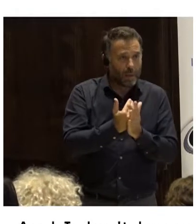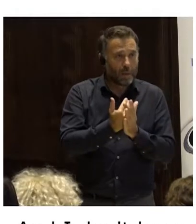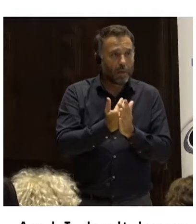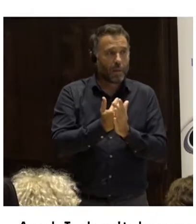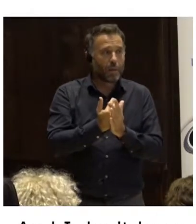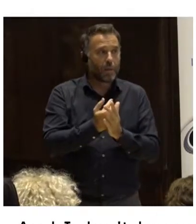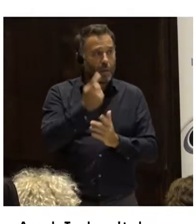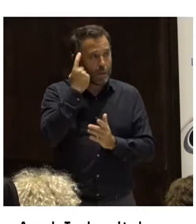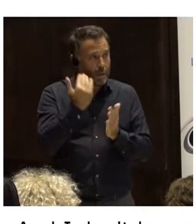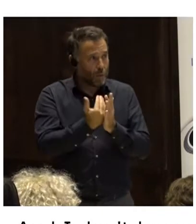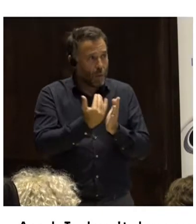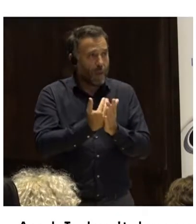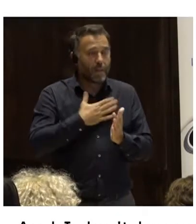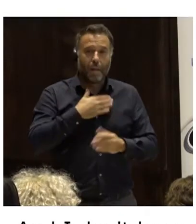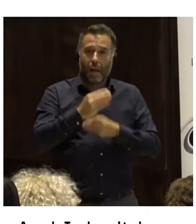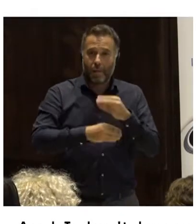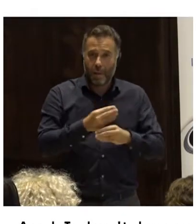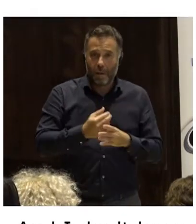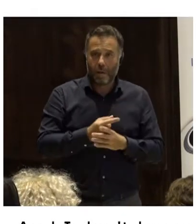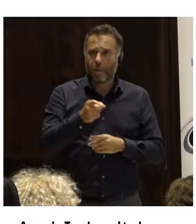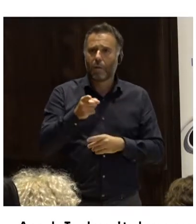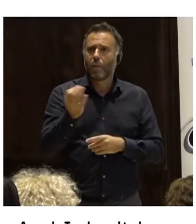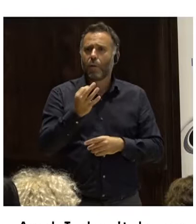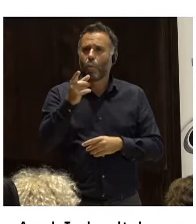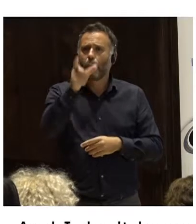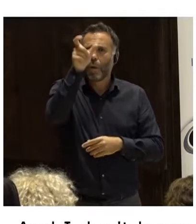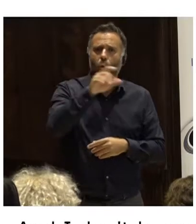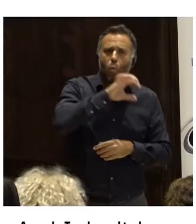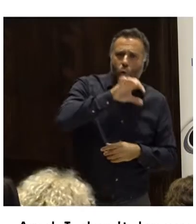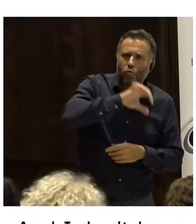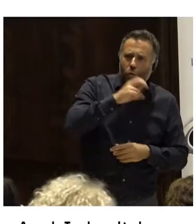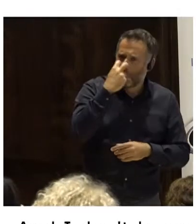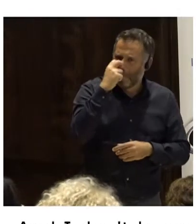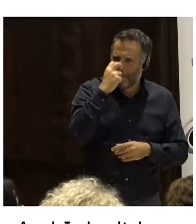¿Estudiantes de rehabilitación? No. ¿Qué están aquí? ¿Curiosos? Anyway. So,